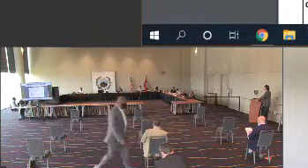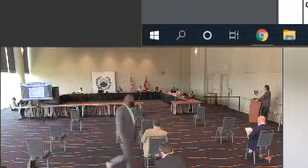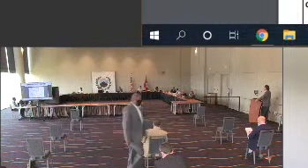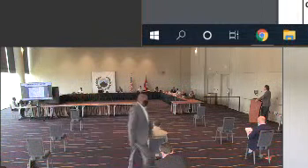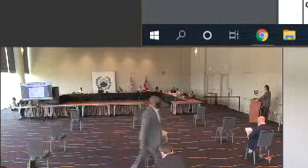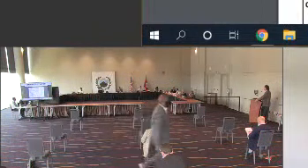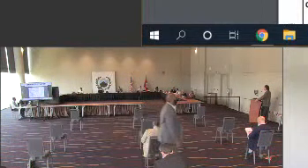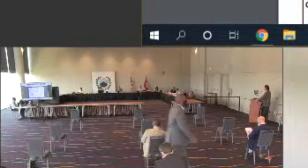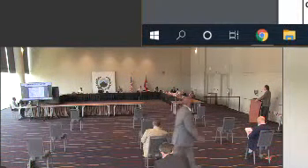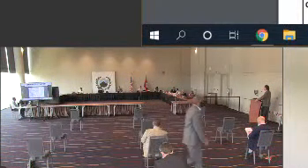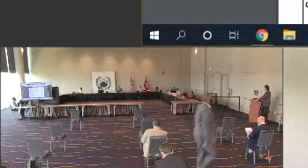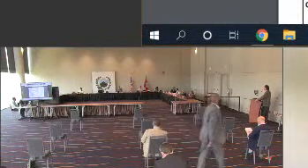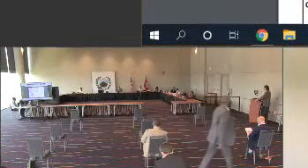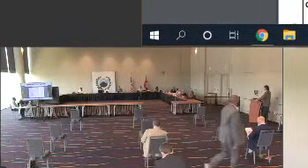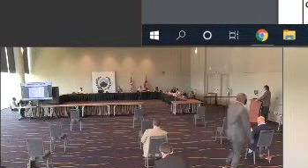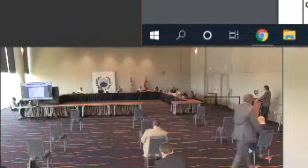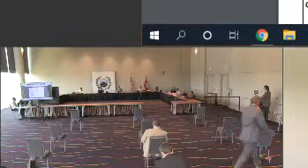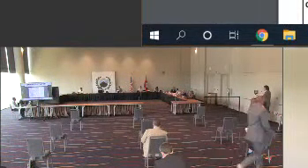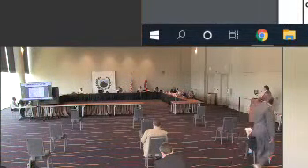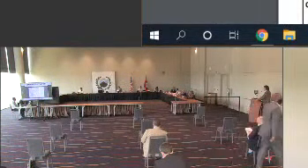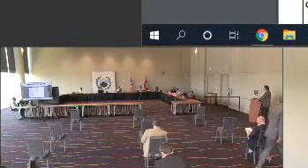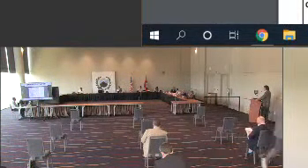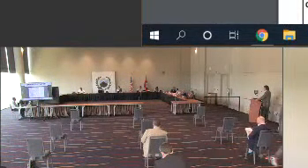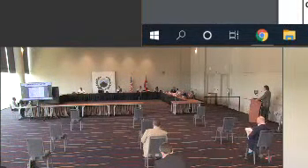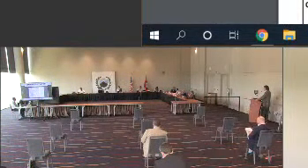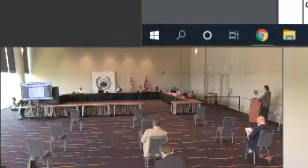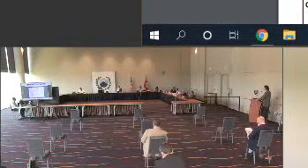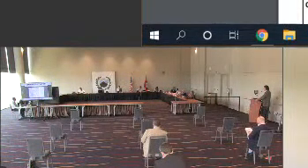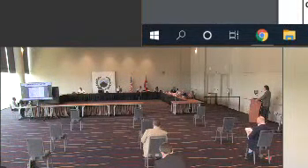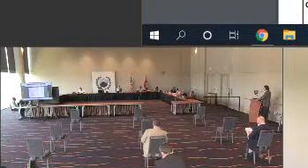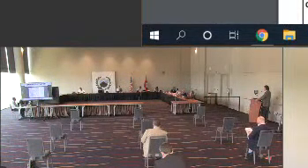a conditional use in a C4. Is that correct? That's correct. Okay.